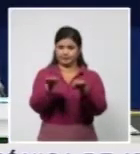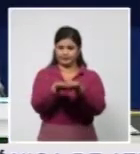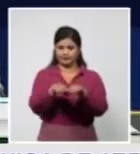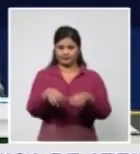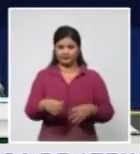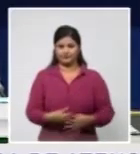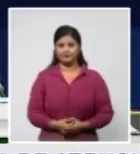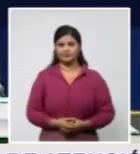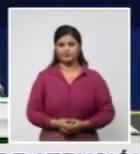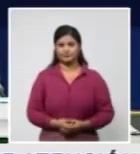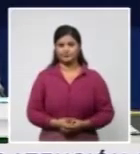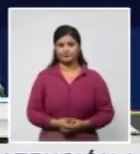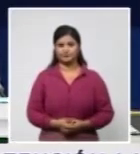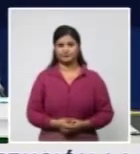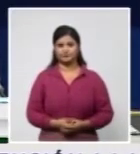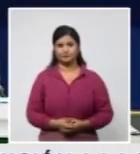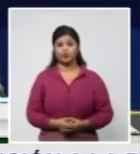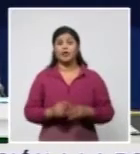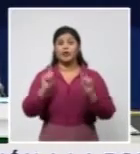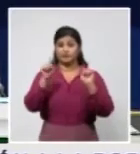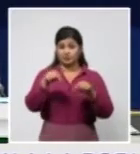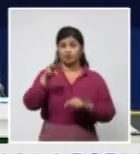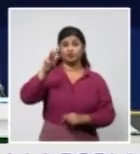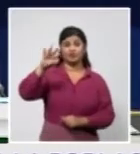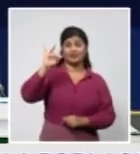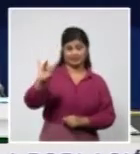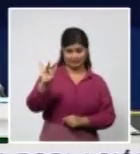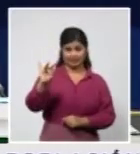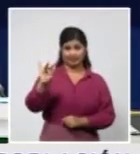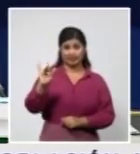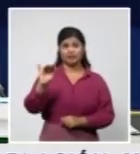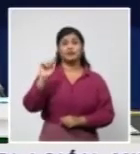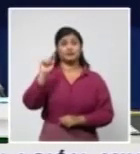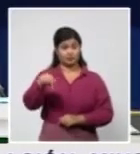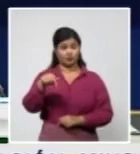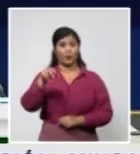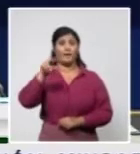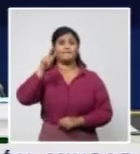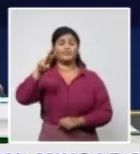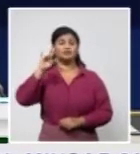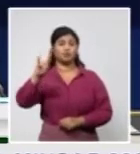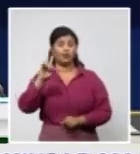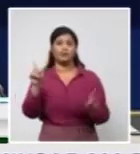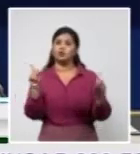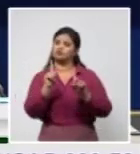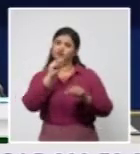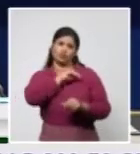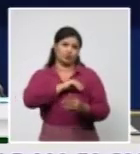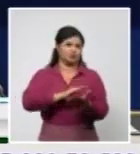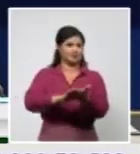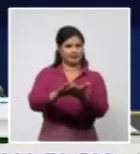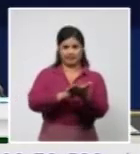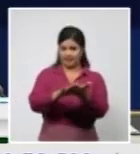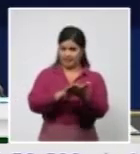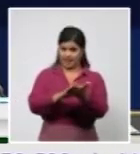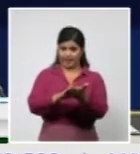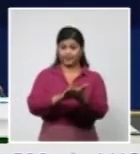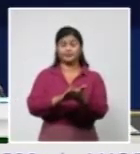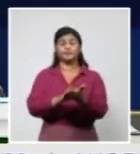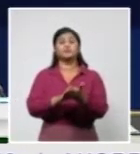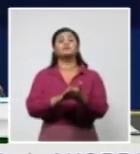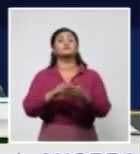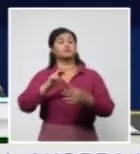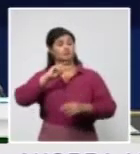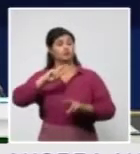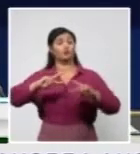stands at 57.7%. Of the 37 positive cases, the majority are between 40